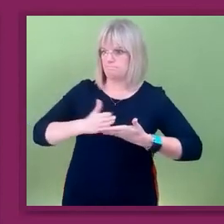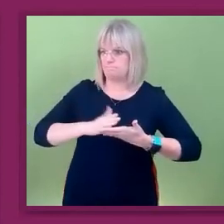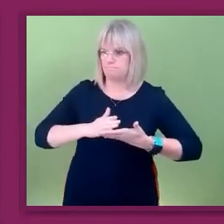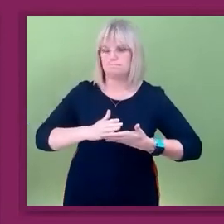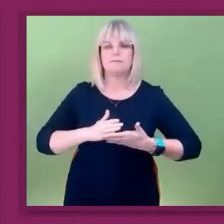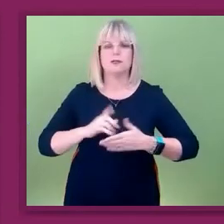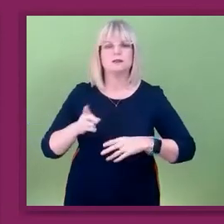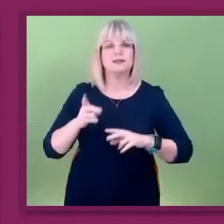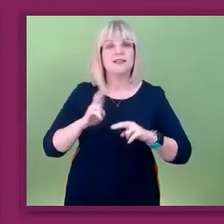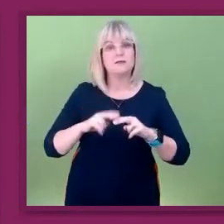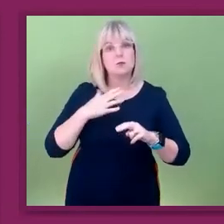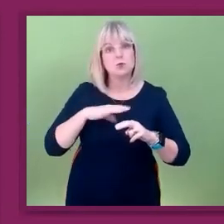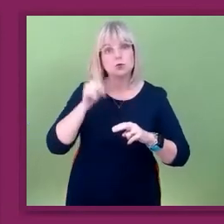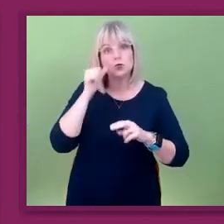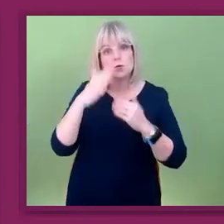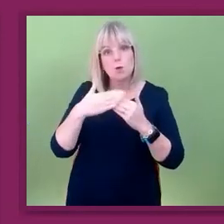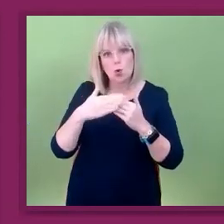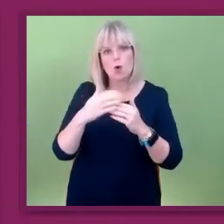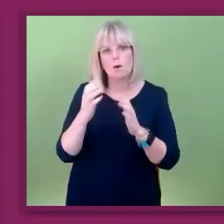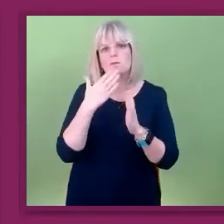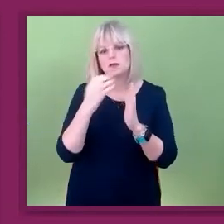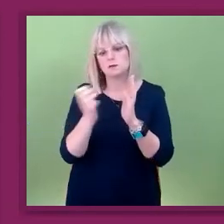leave your details and I'll get back to you.